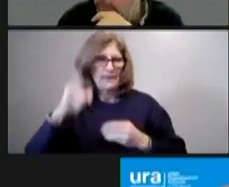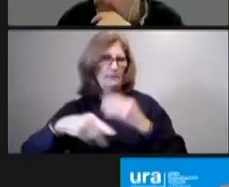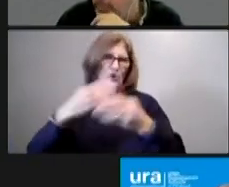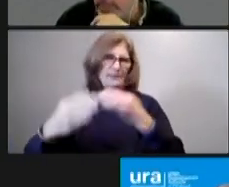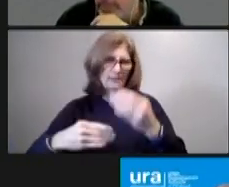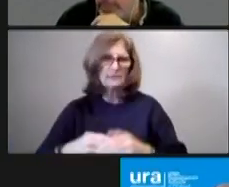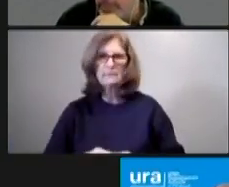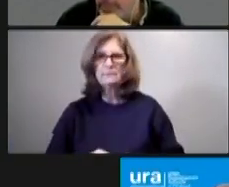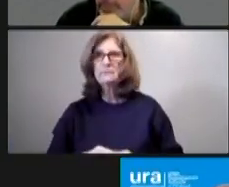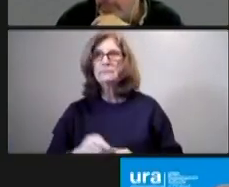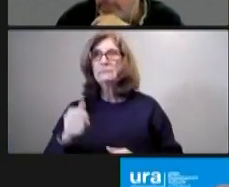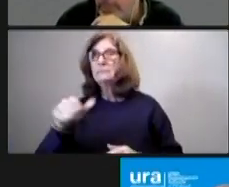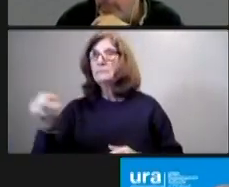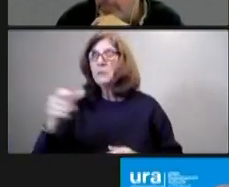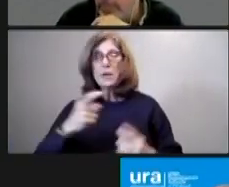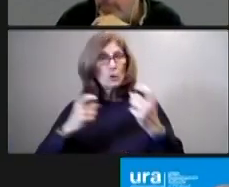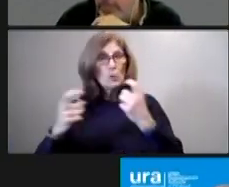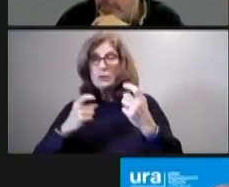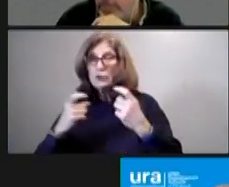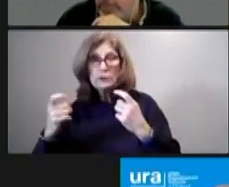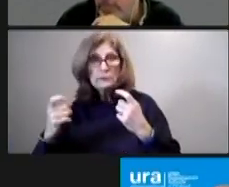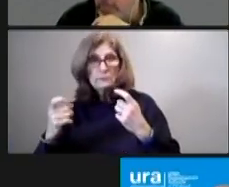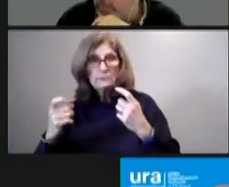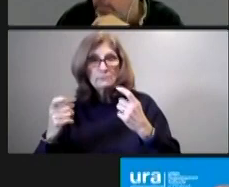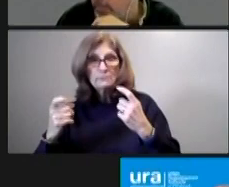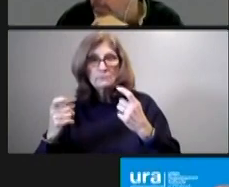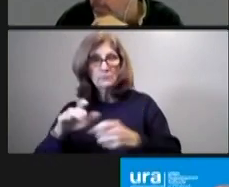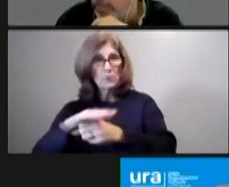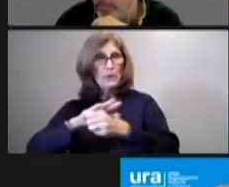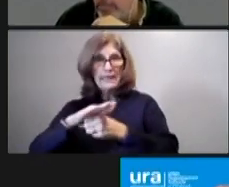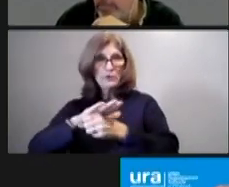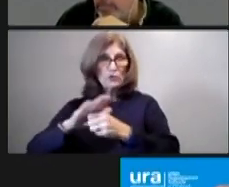Any questions on any of that other than location?